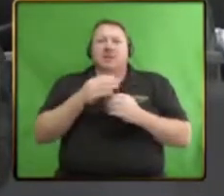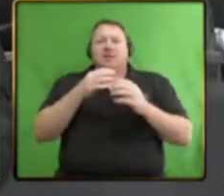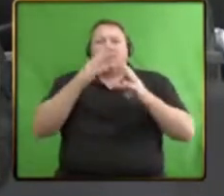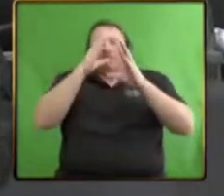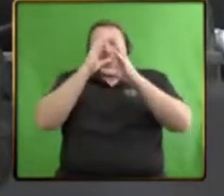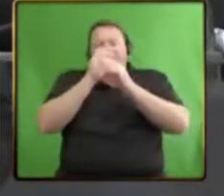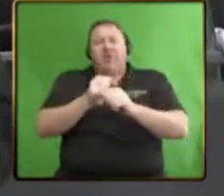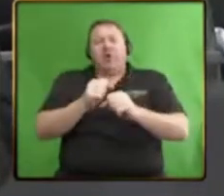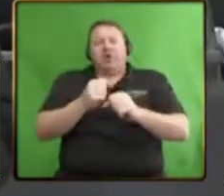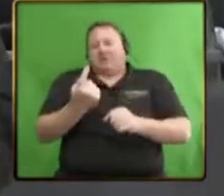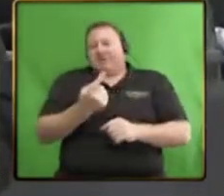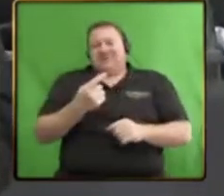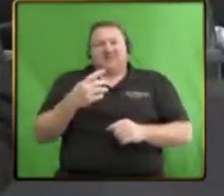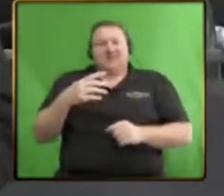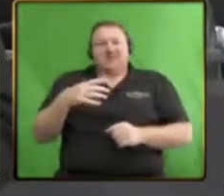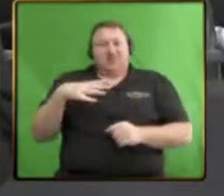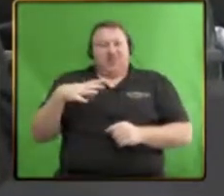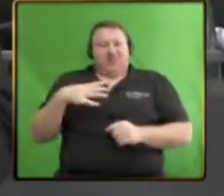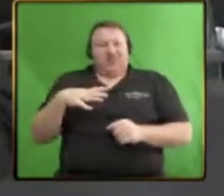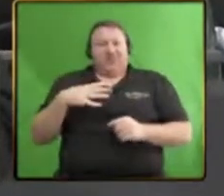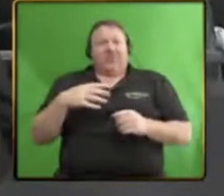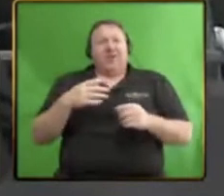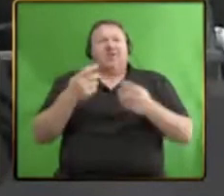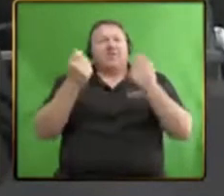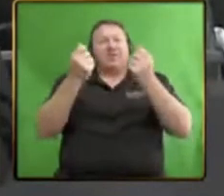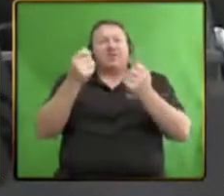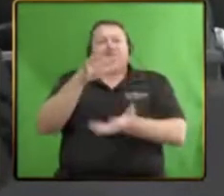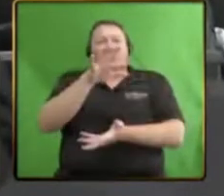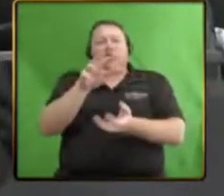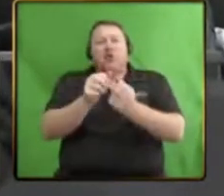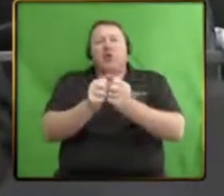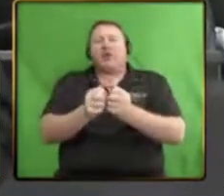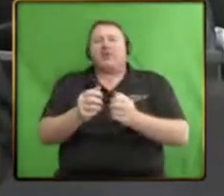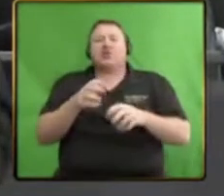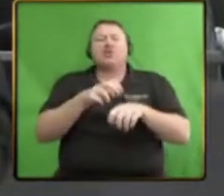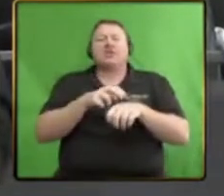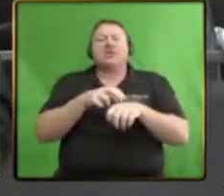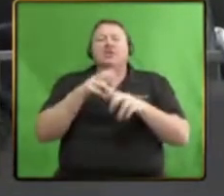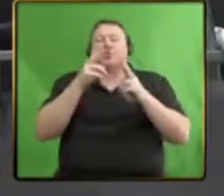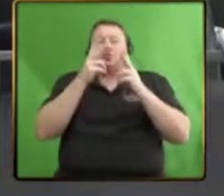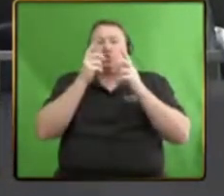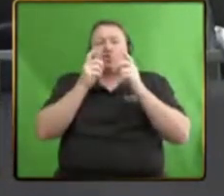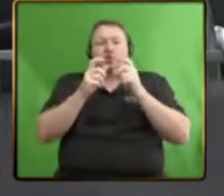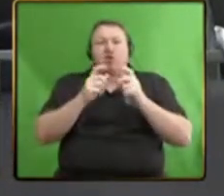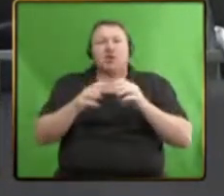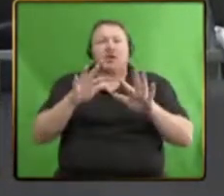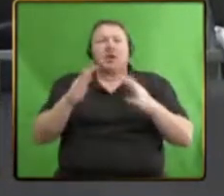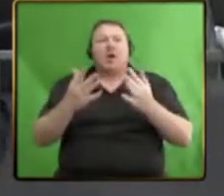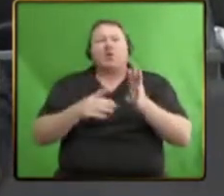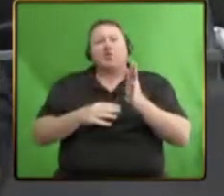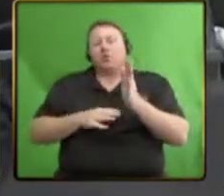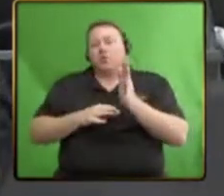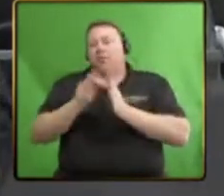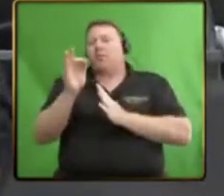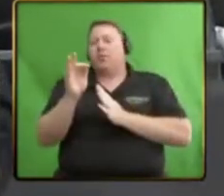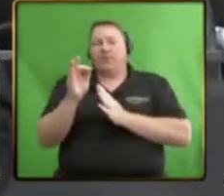exclusively on fiscal consolidation, government should also urgently begin to focus on how to improve